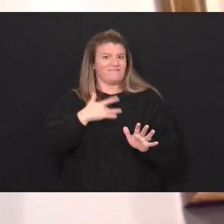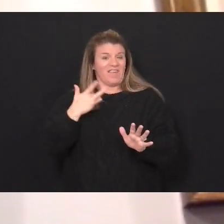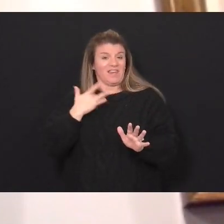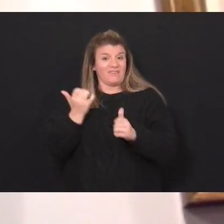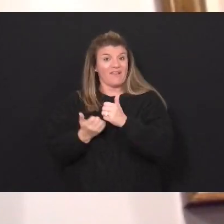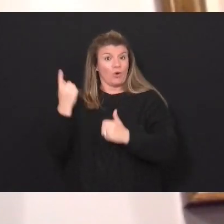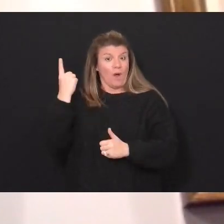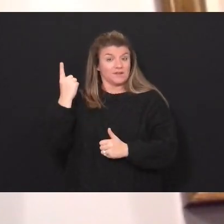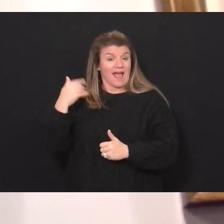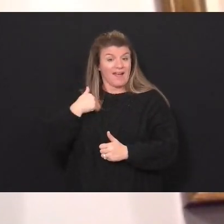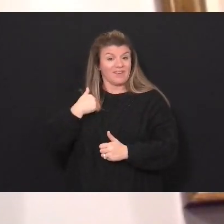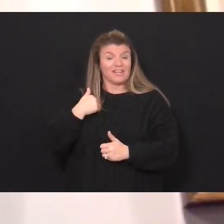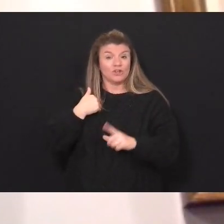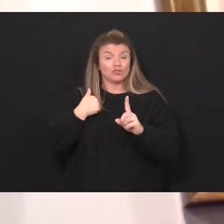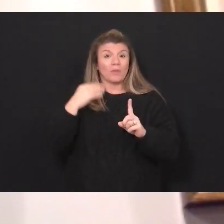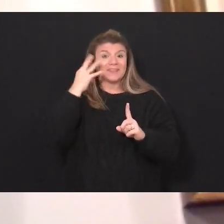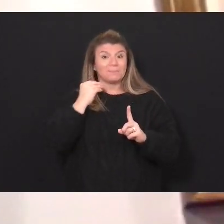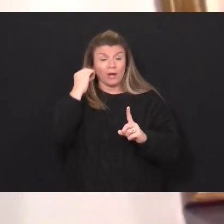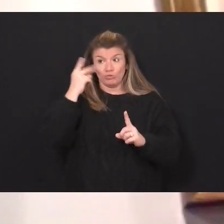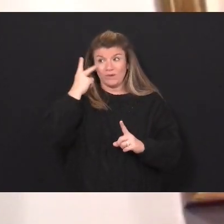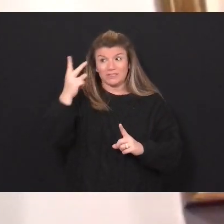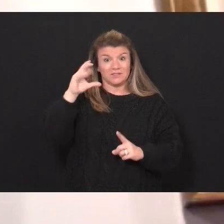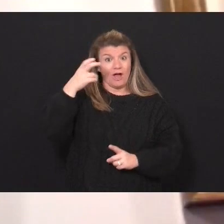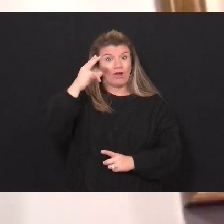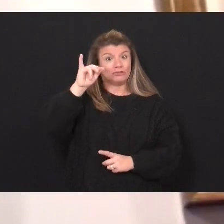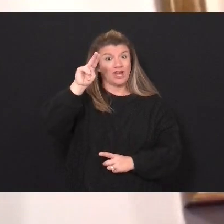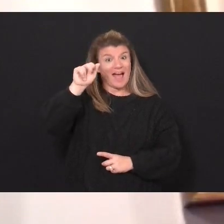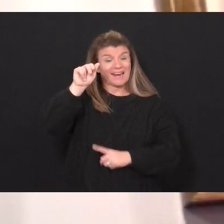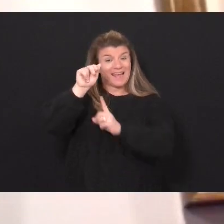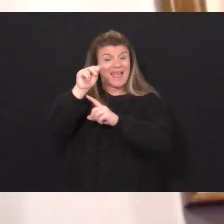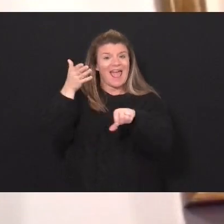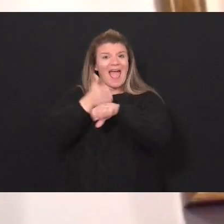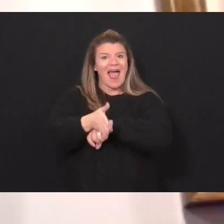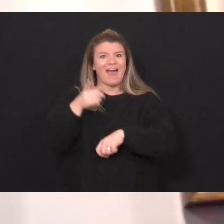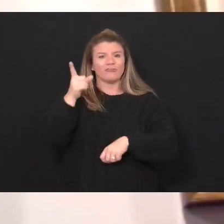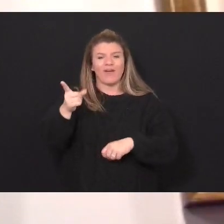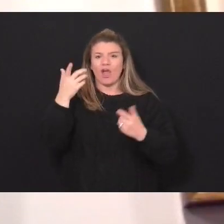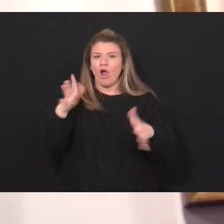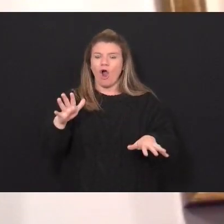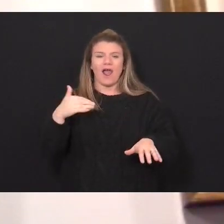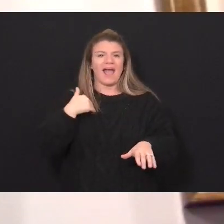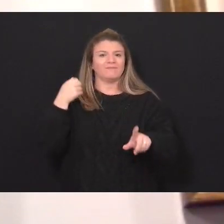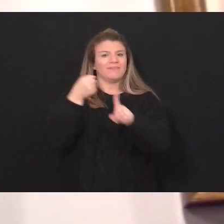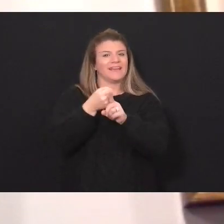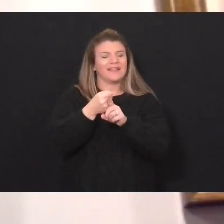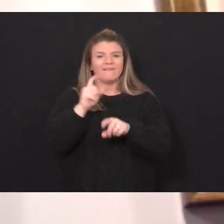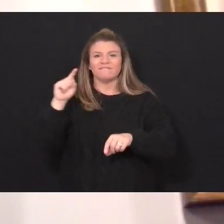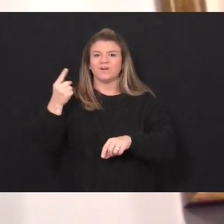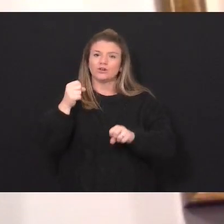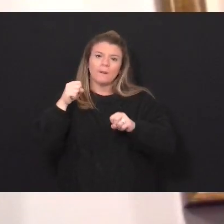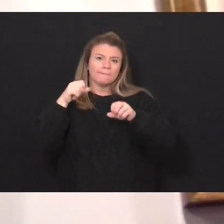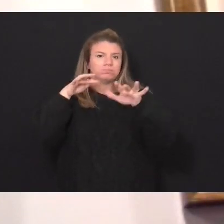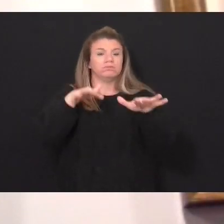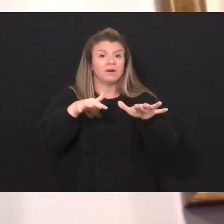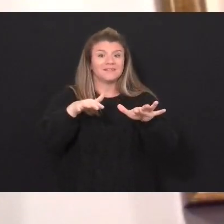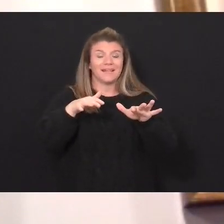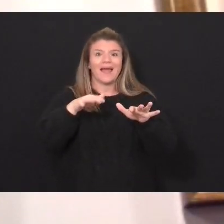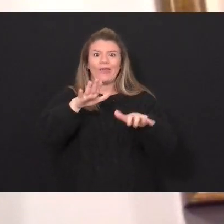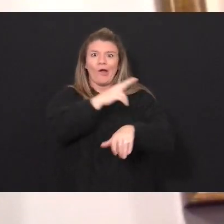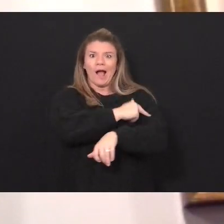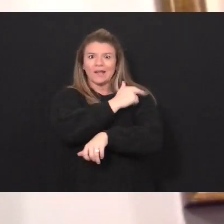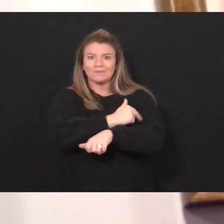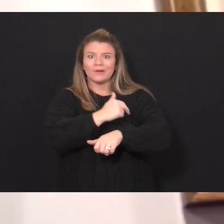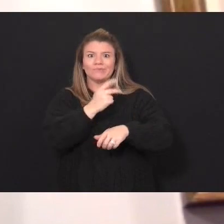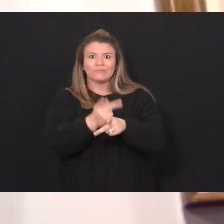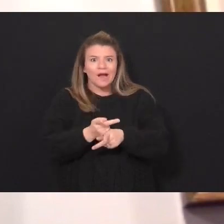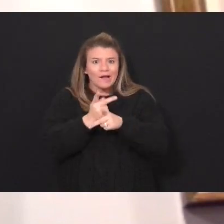the experience in China, after they got through the first wave where a lot of people got sick, healthcare workers got sick, the second